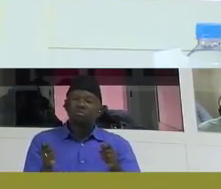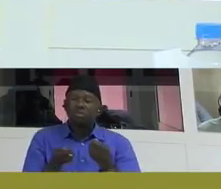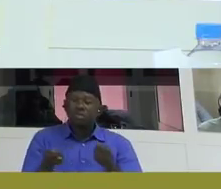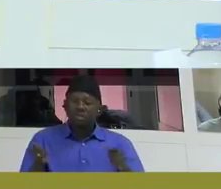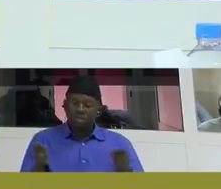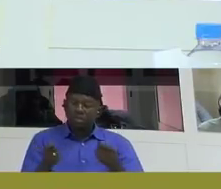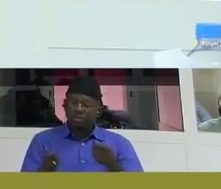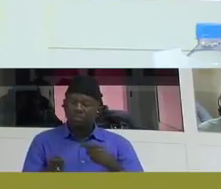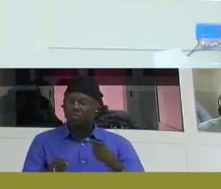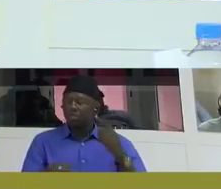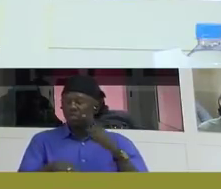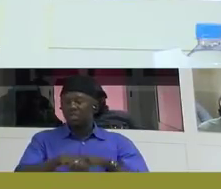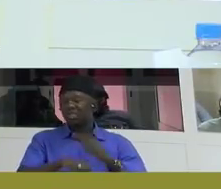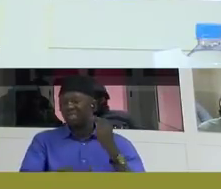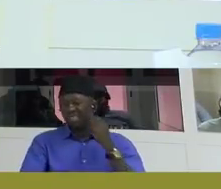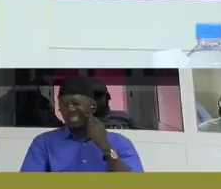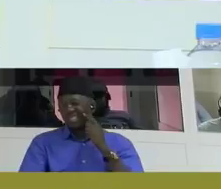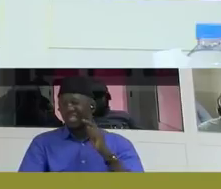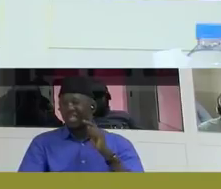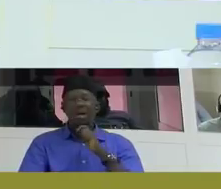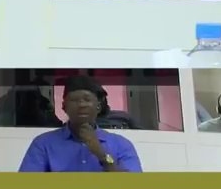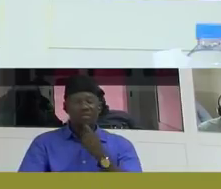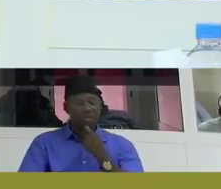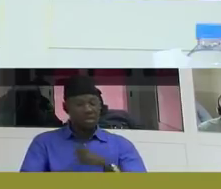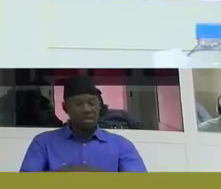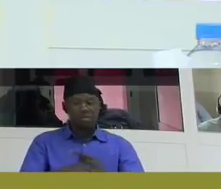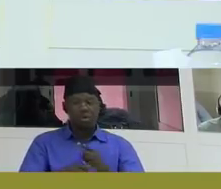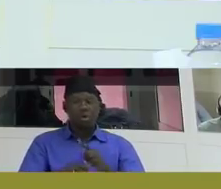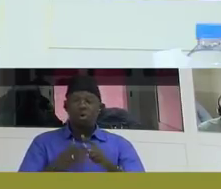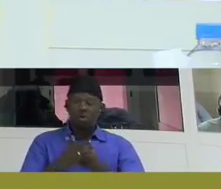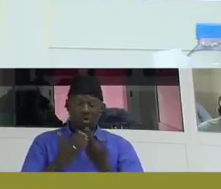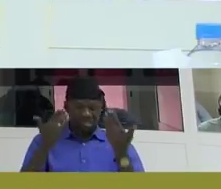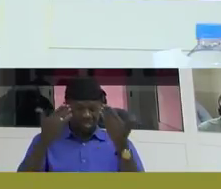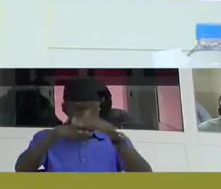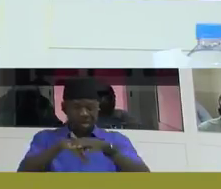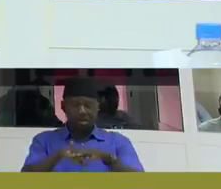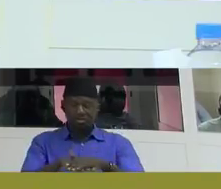at night, or at night, are prohibited.